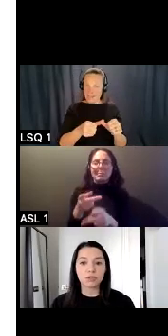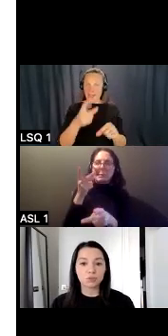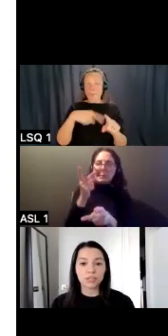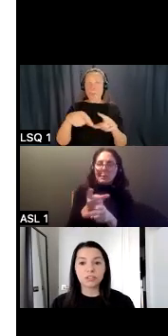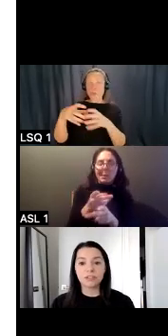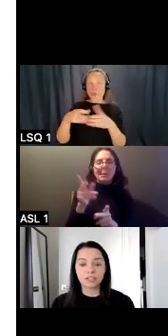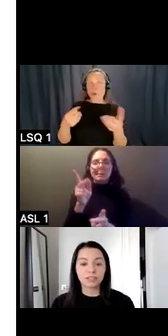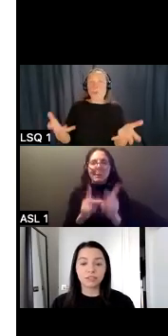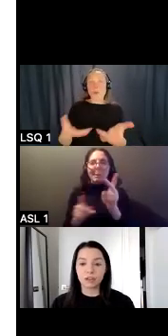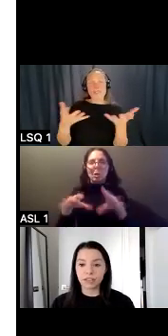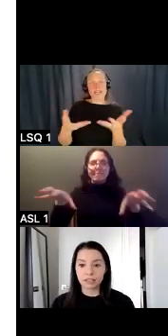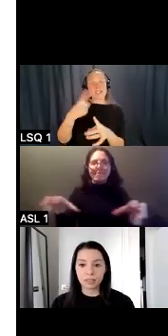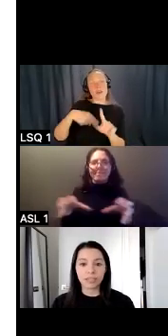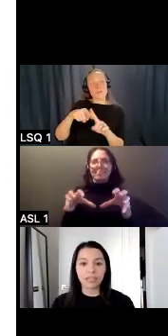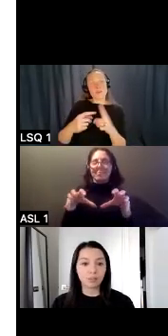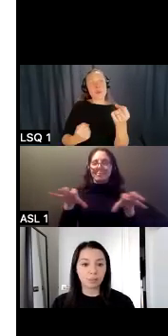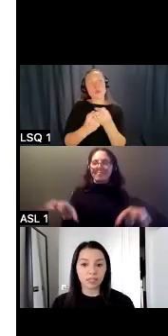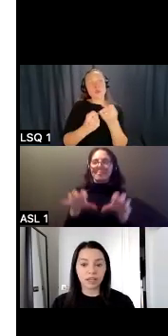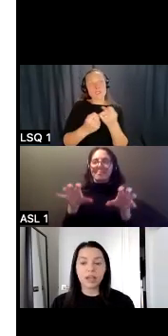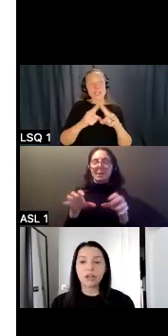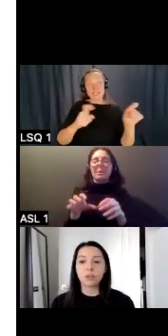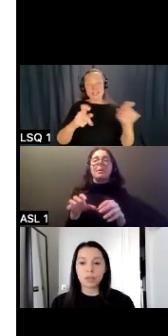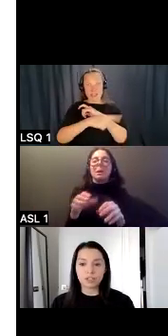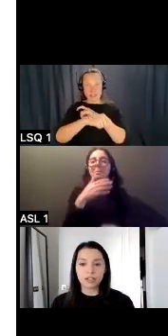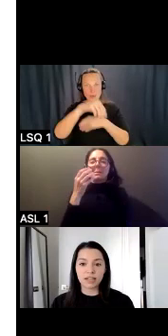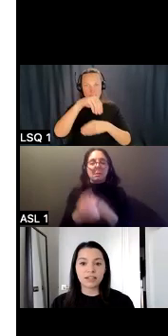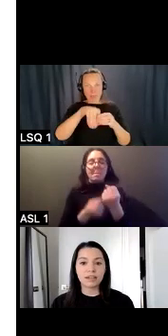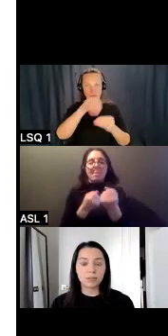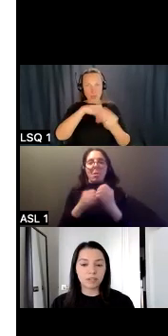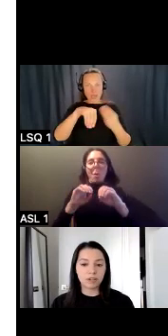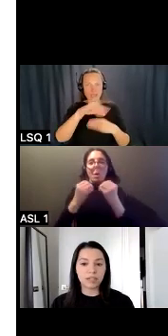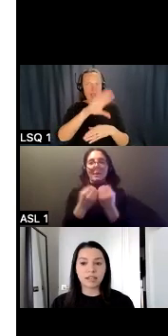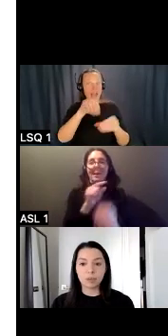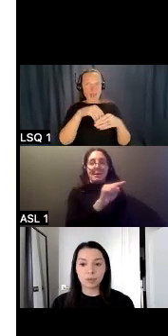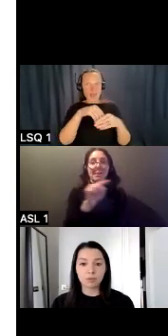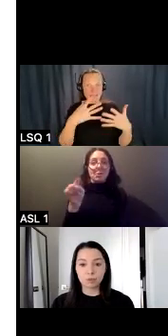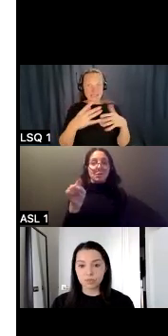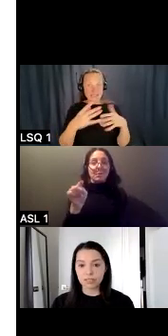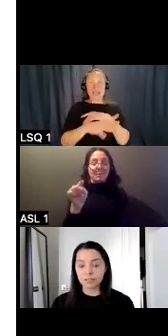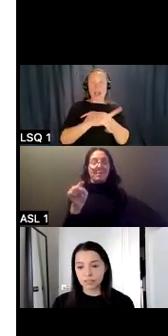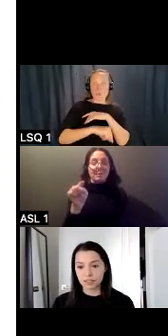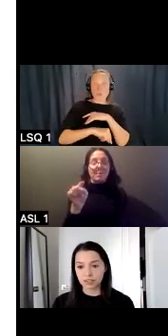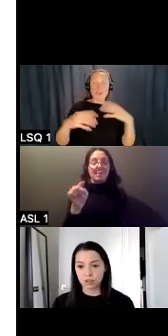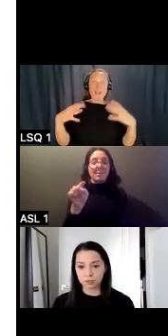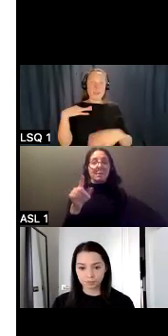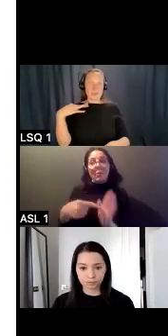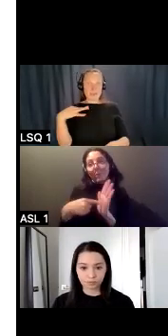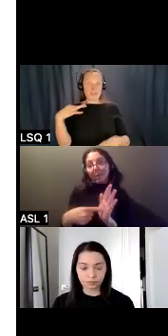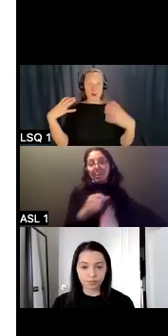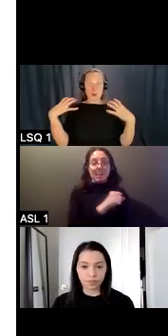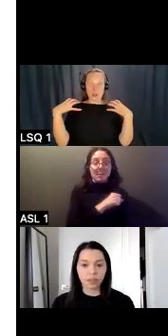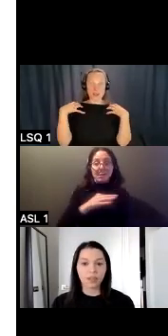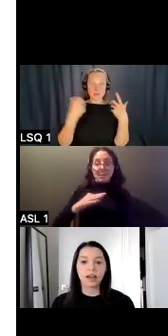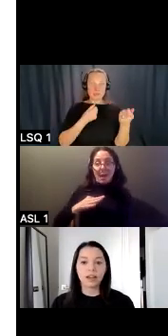position, and mobilization and support of the organization, including staff, volunteers, and board